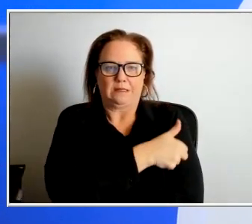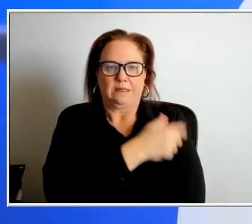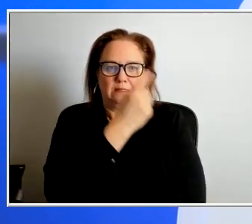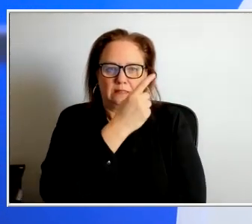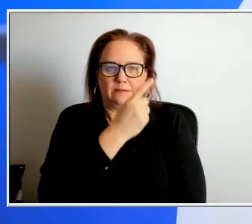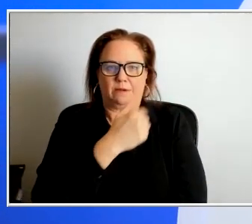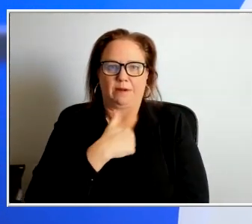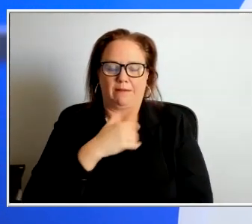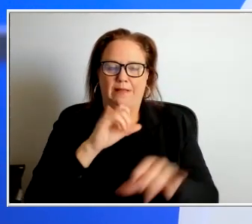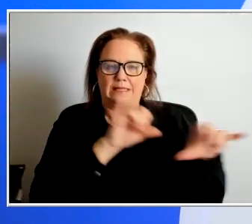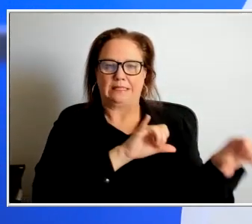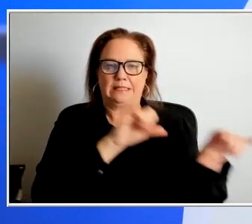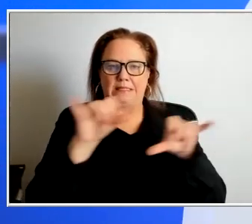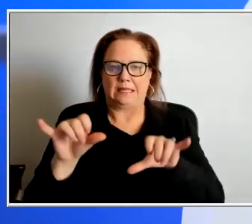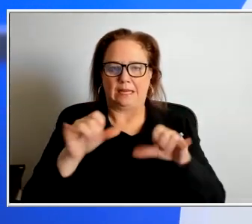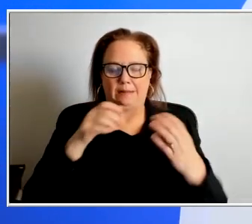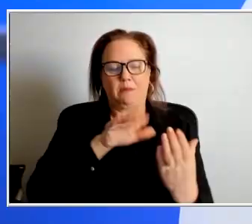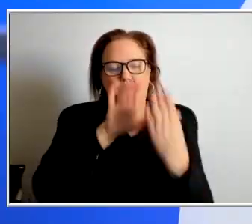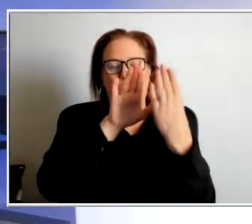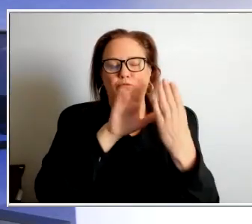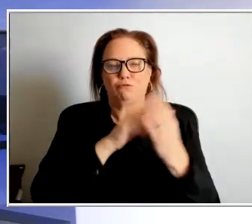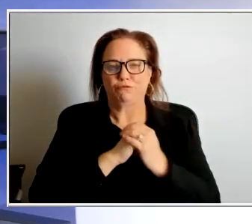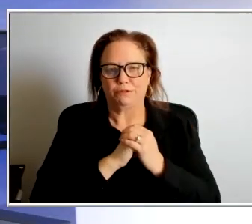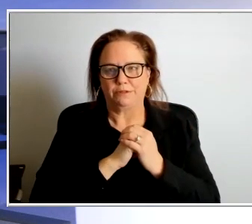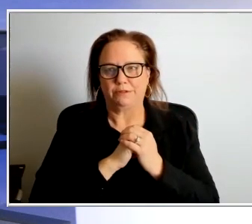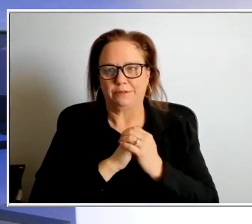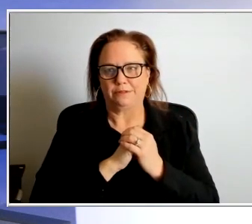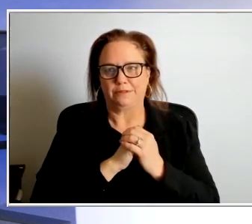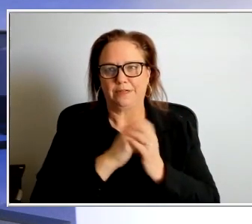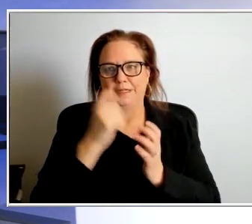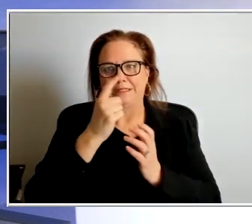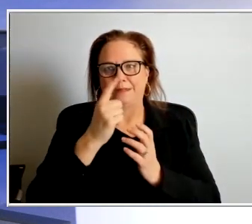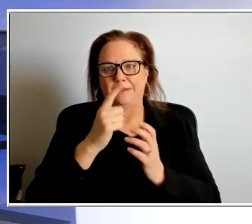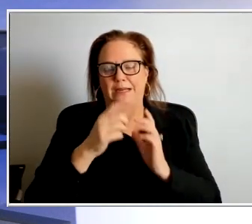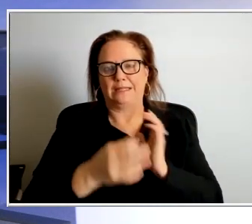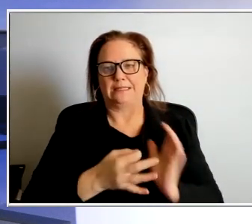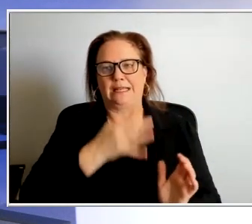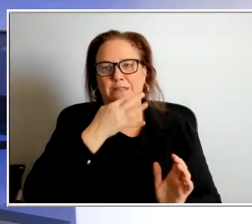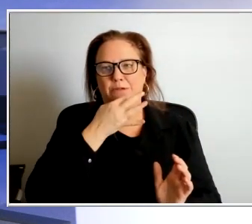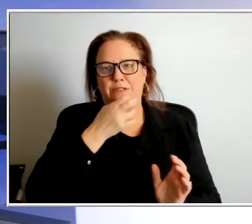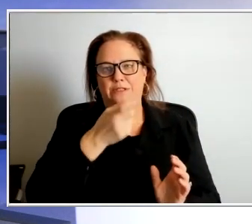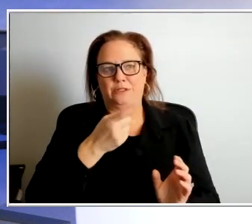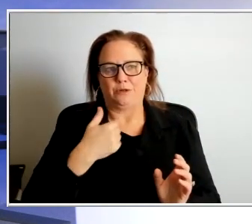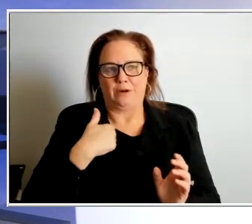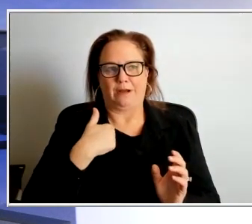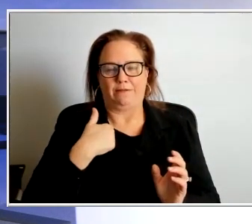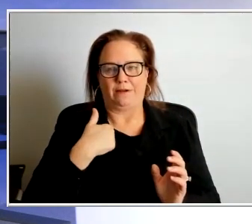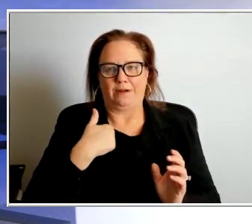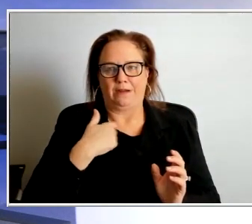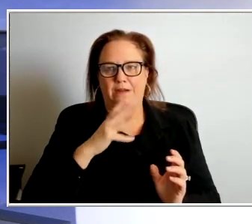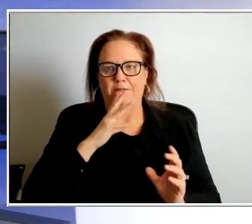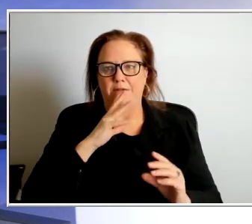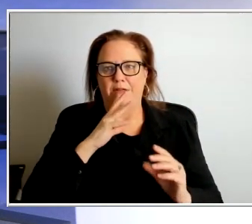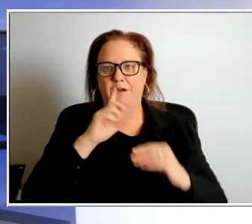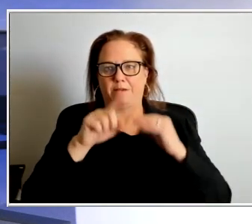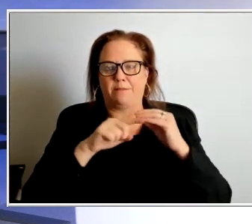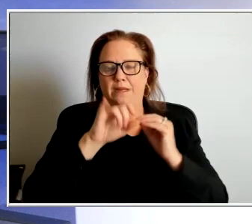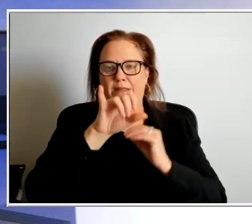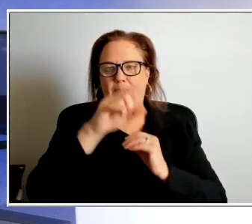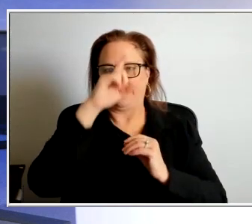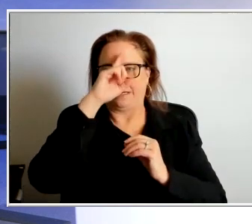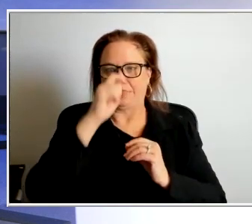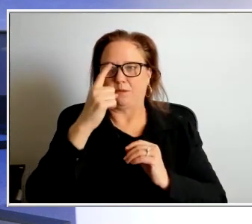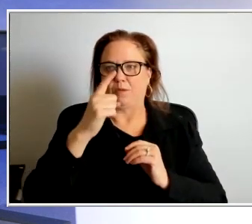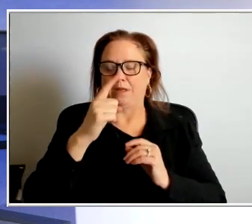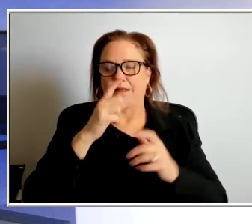that same approach to things. So somebody that has the expertise that you have. So, and I want to talk with you about that, because one of the